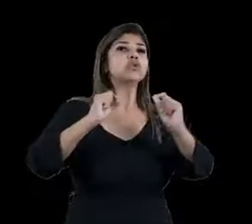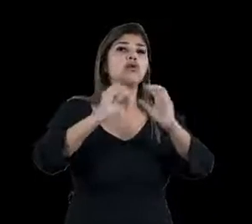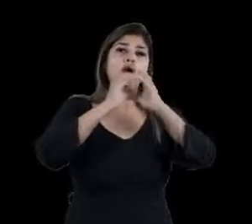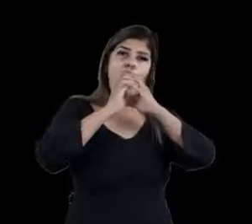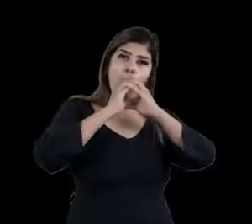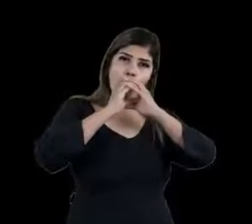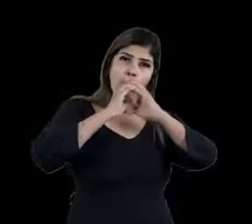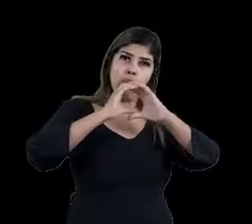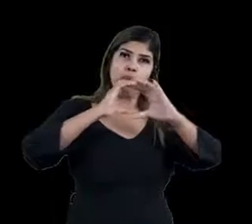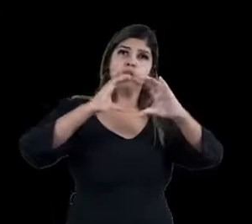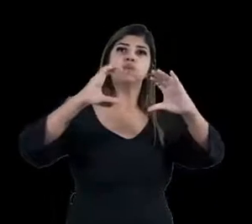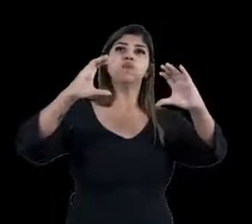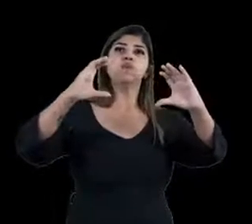fan.